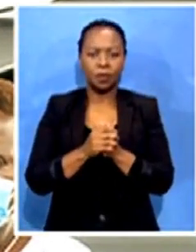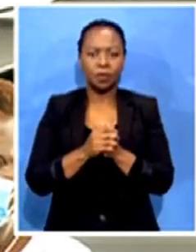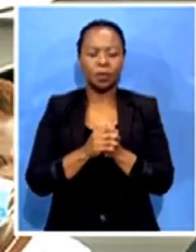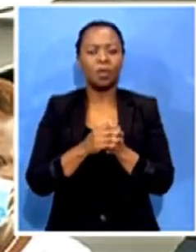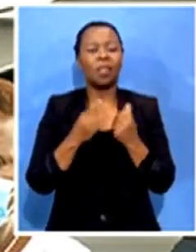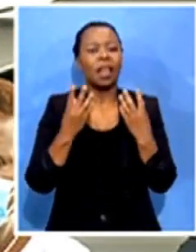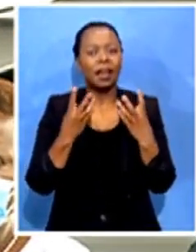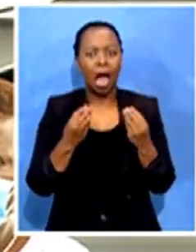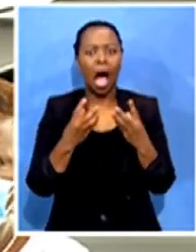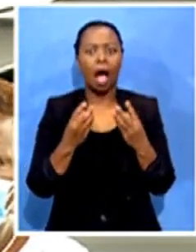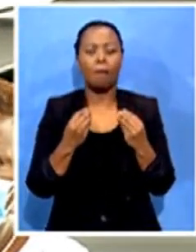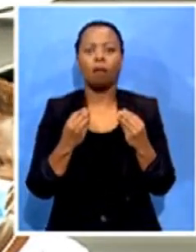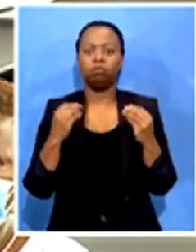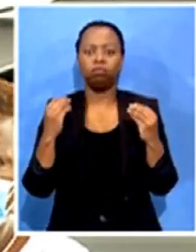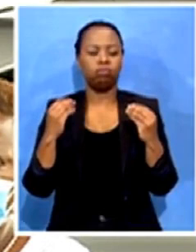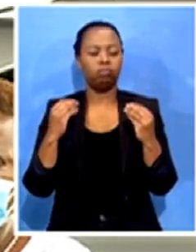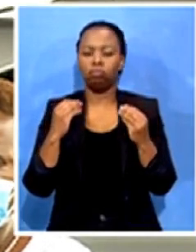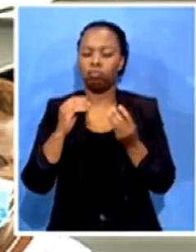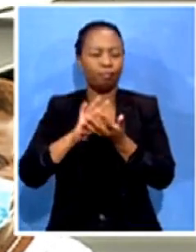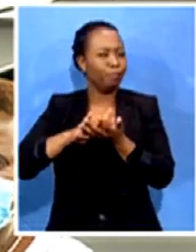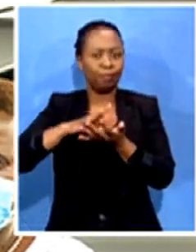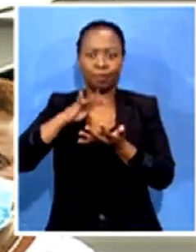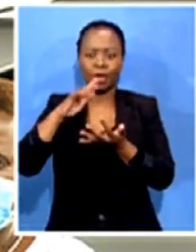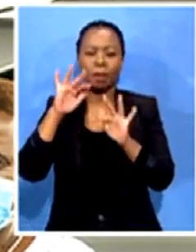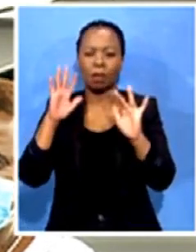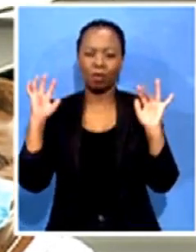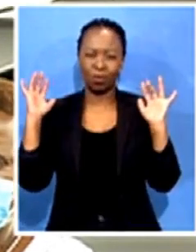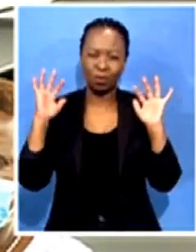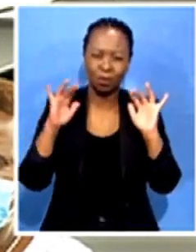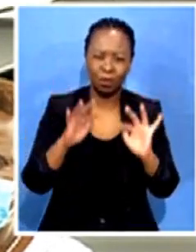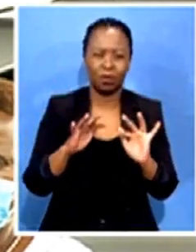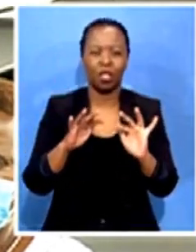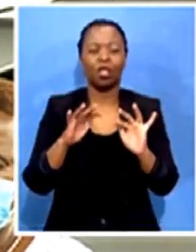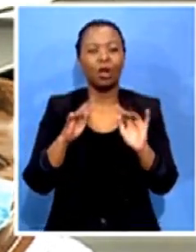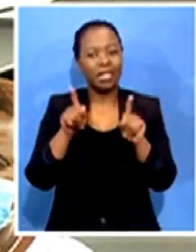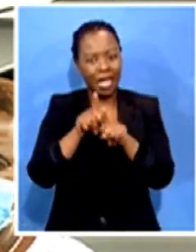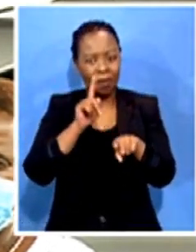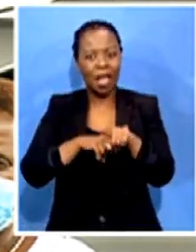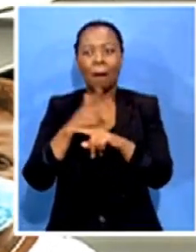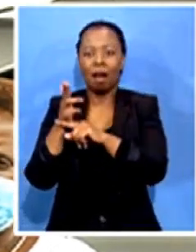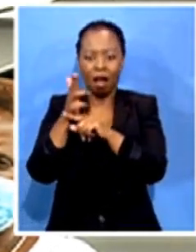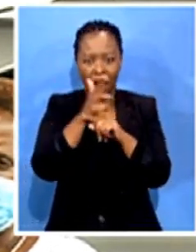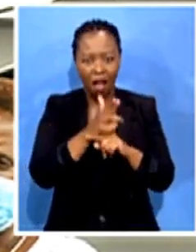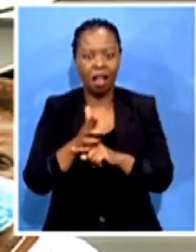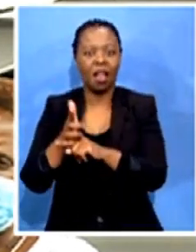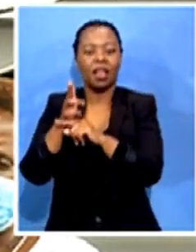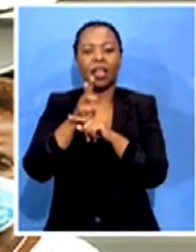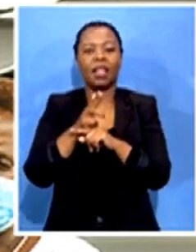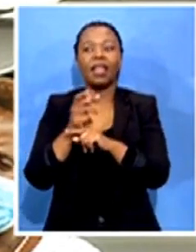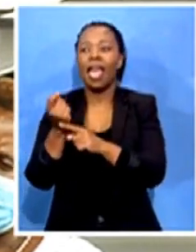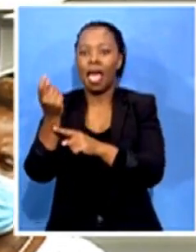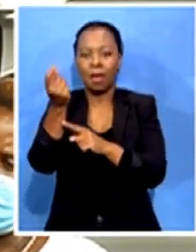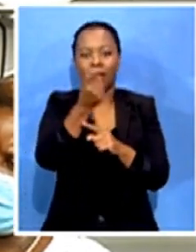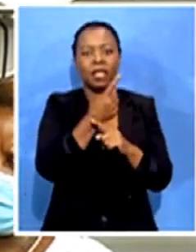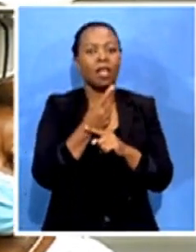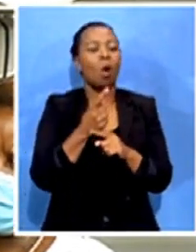same time. That's the video that's circulating, which led to the managers at this hospital,